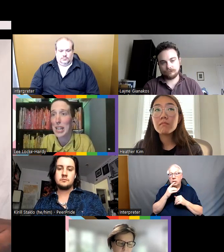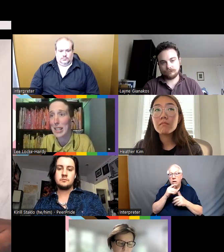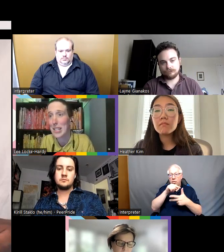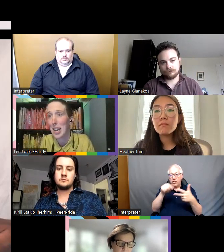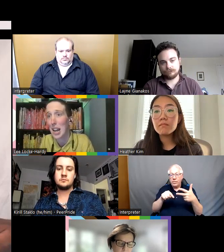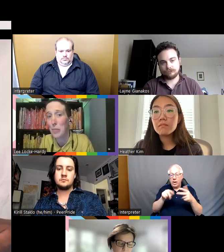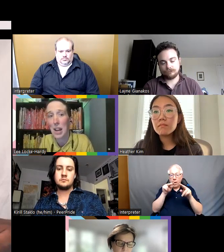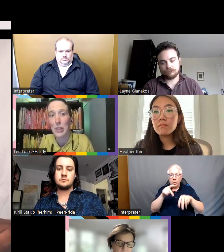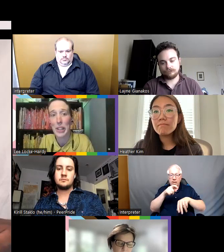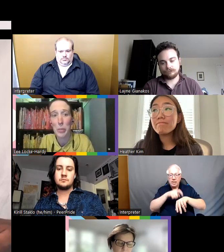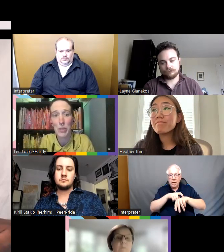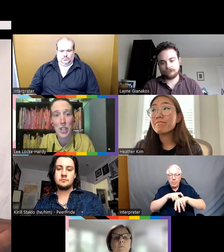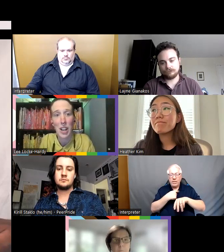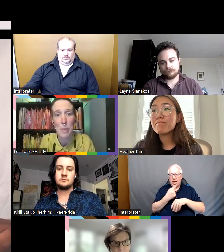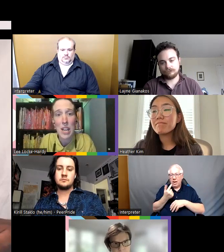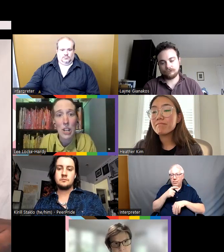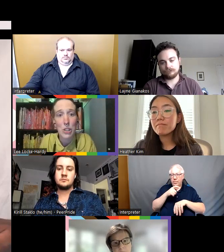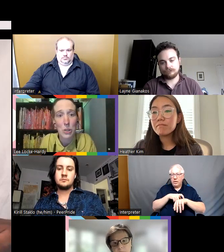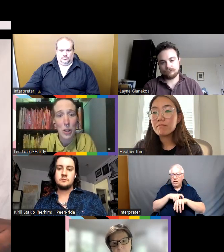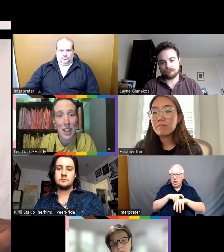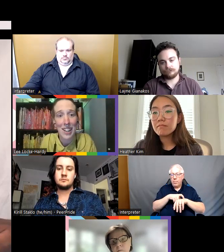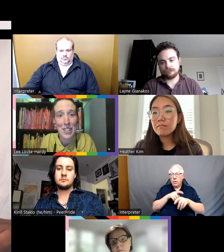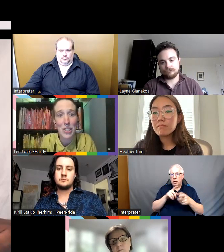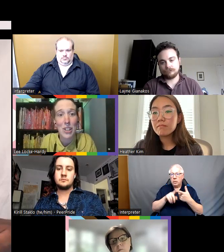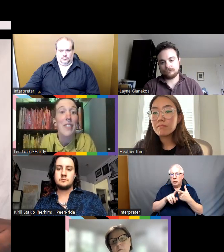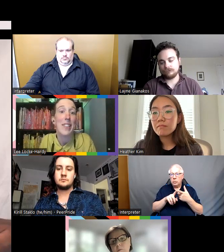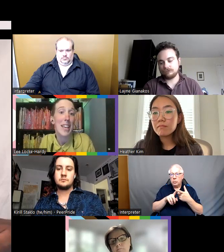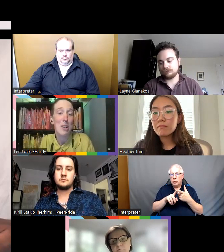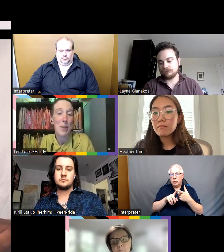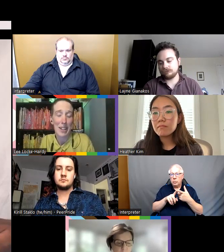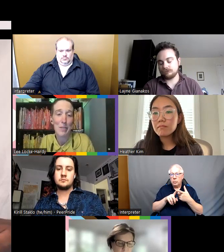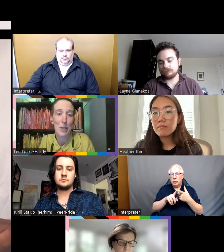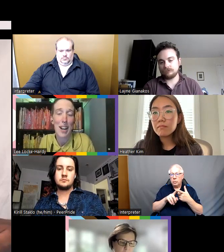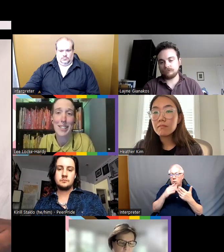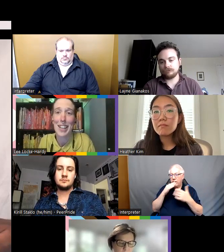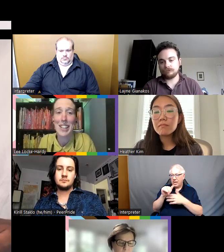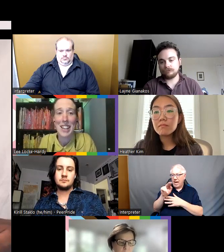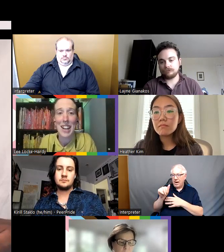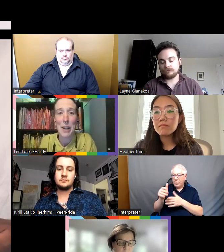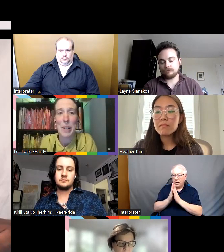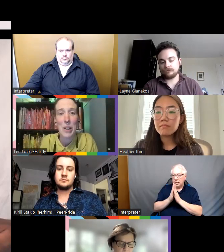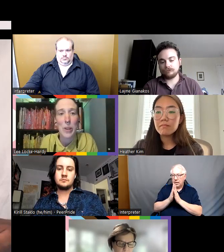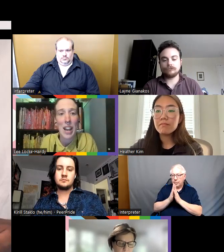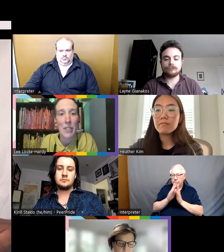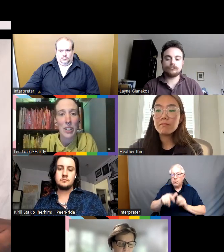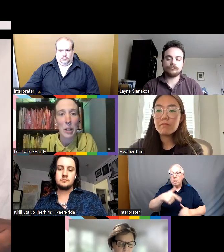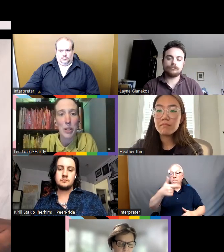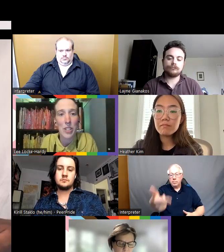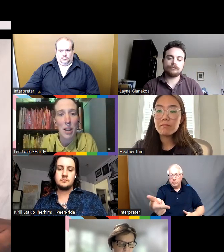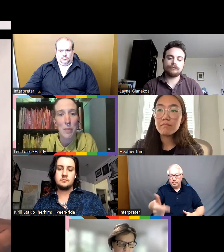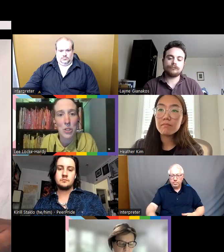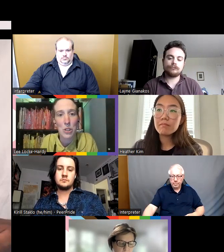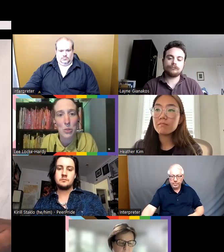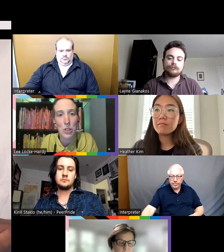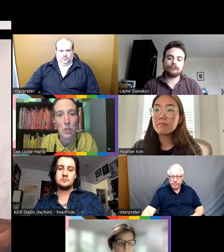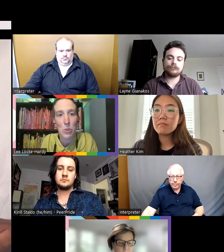I'm looking at the time. We have a little bit of time to, and thank you, Anna, for asking. We have a little bit of